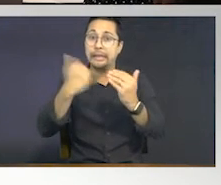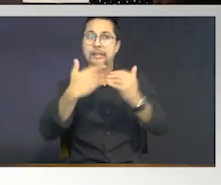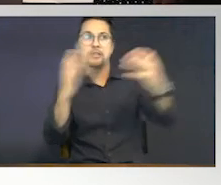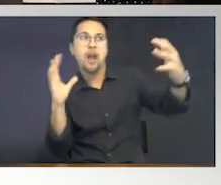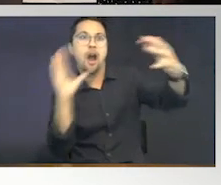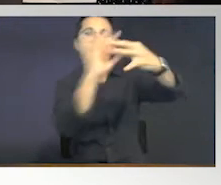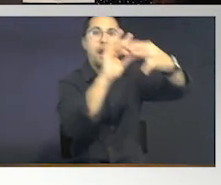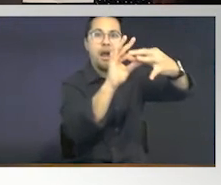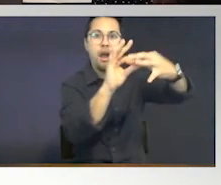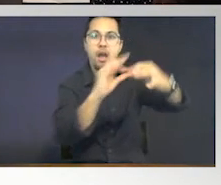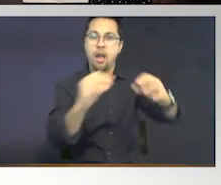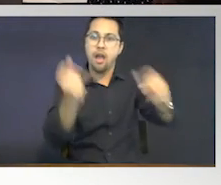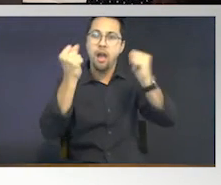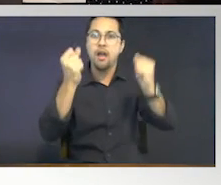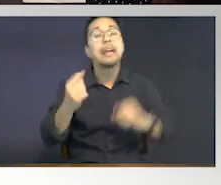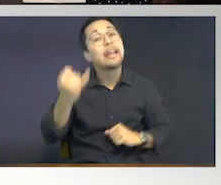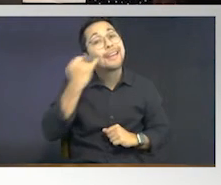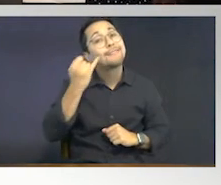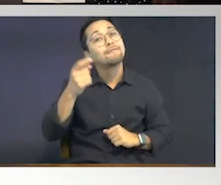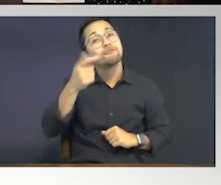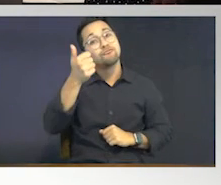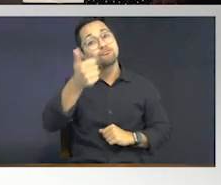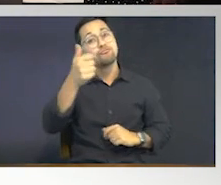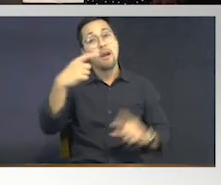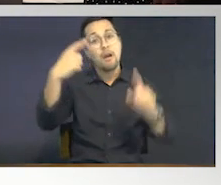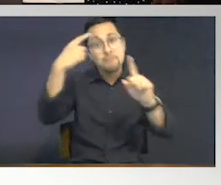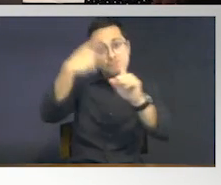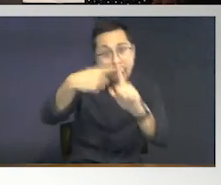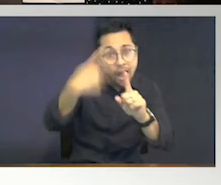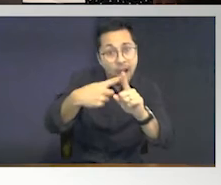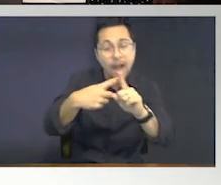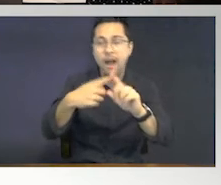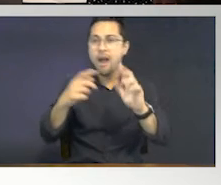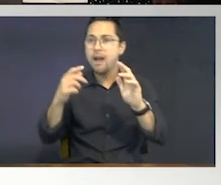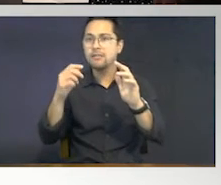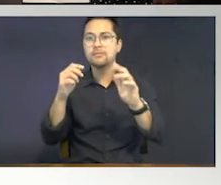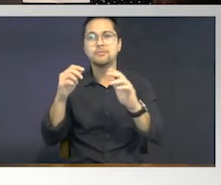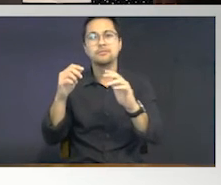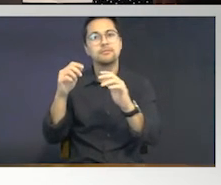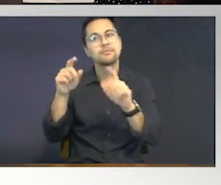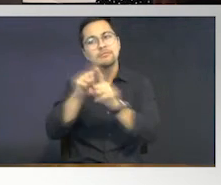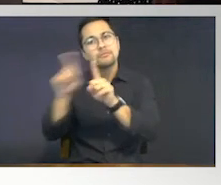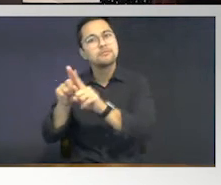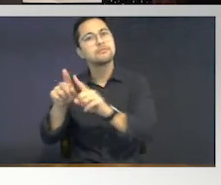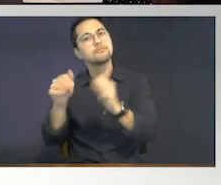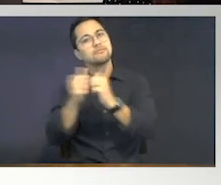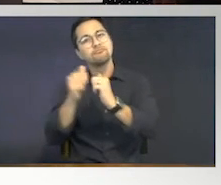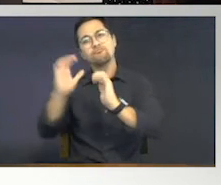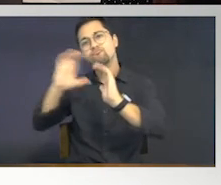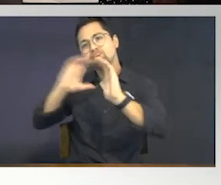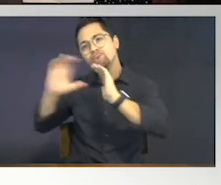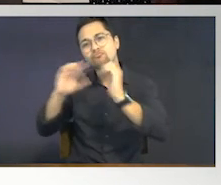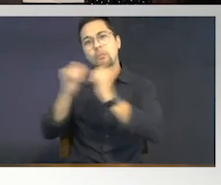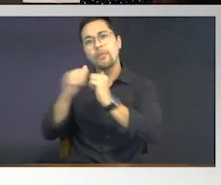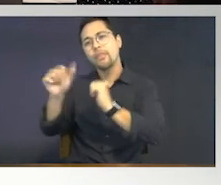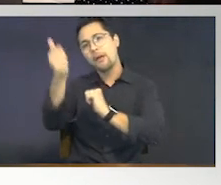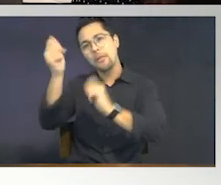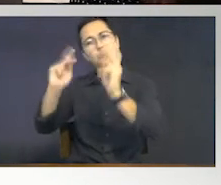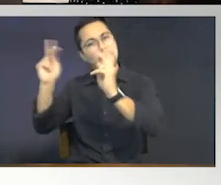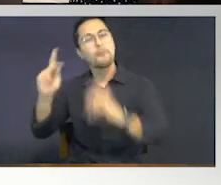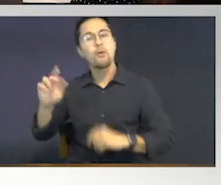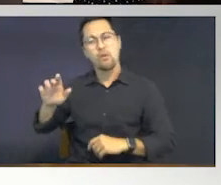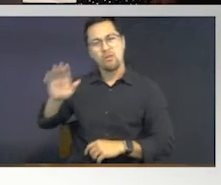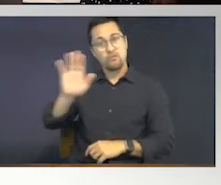you're positive and in a good mind with communicating with other people, your children will see that.